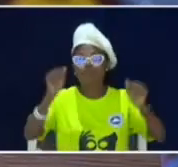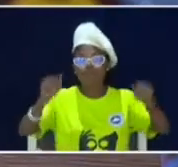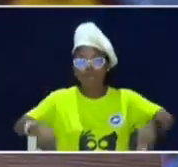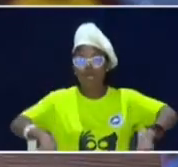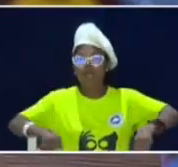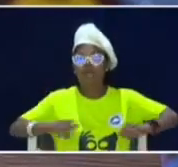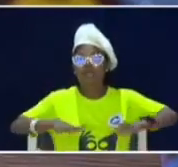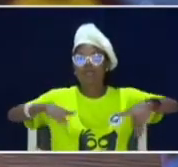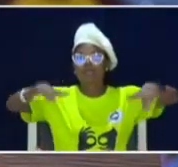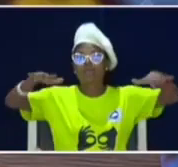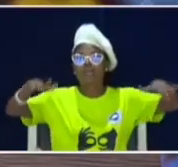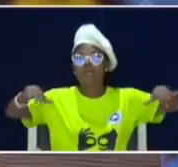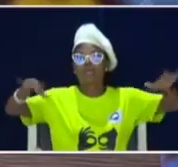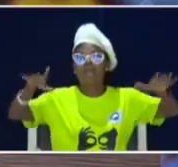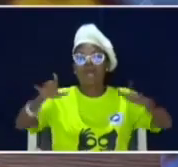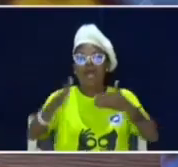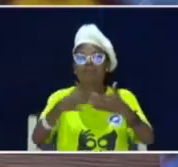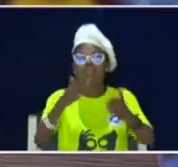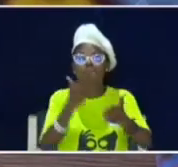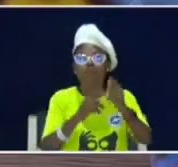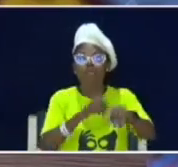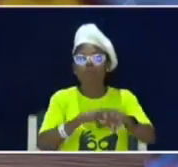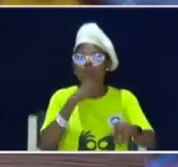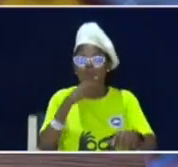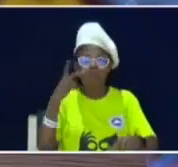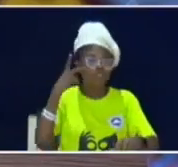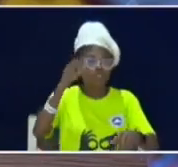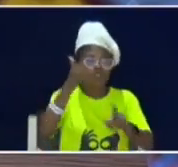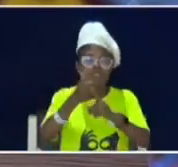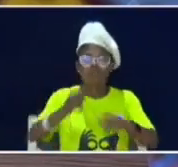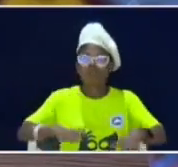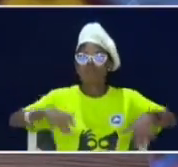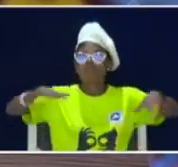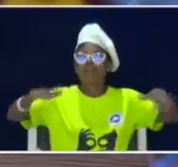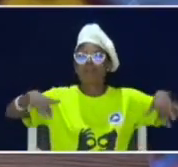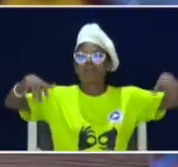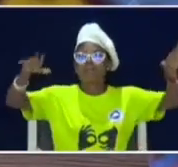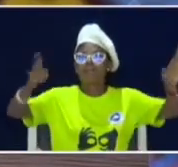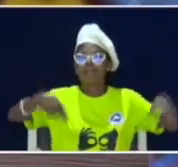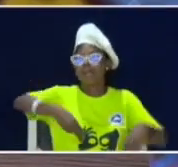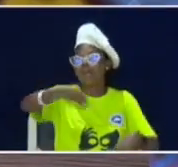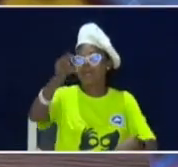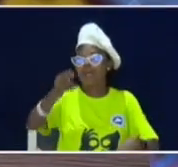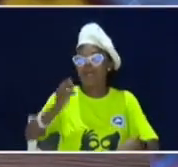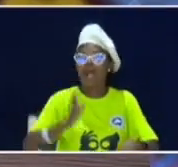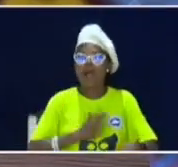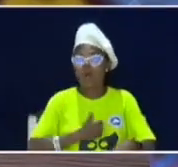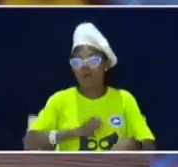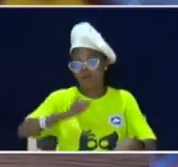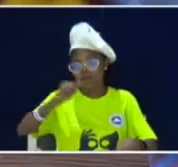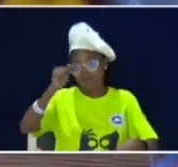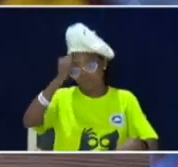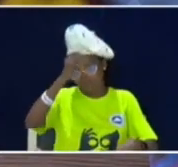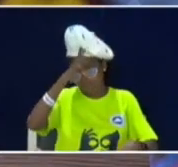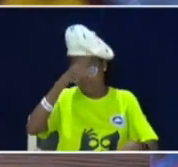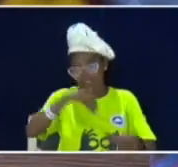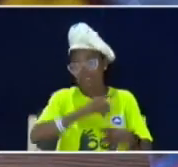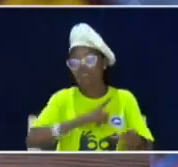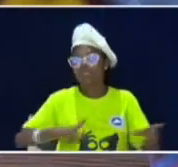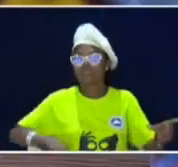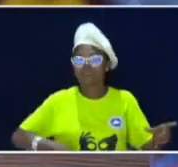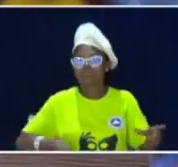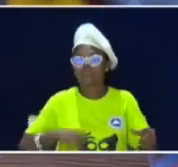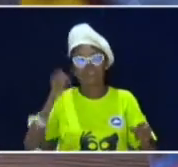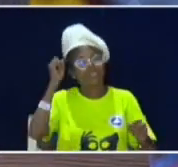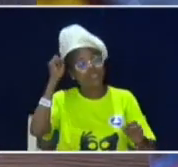see it flying so high. Our Father and the Lord obeyed the instruction of God. He lay